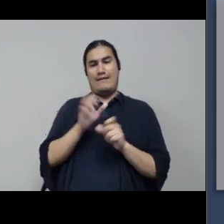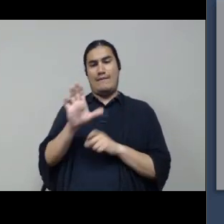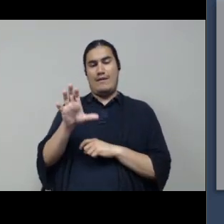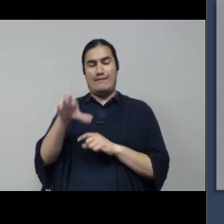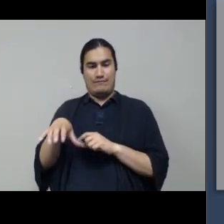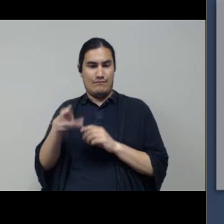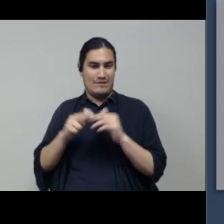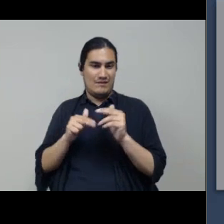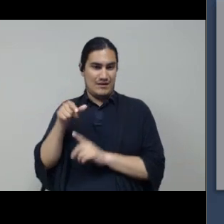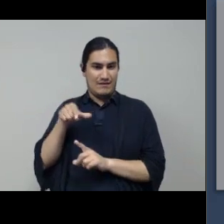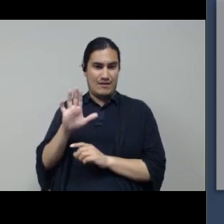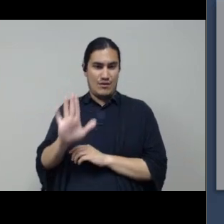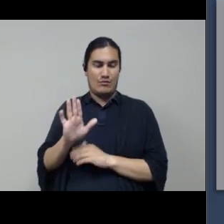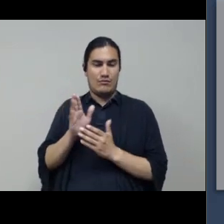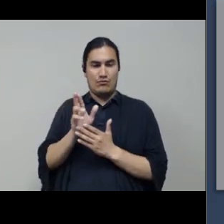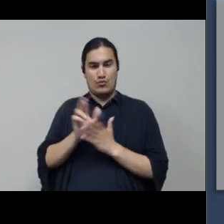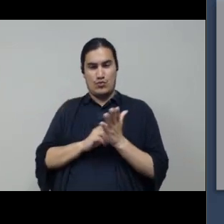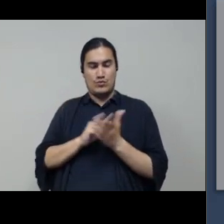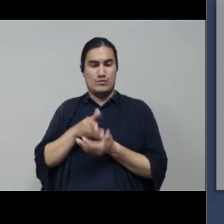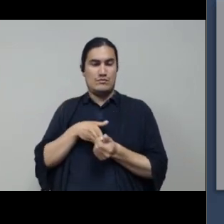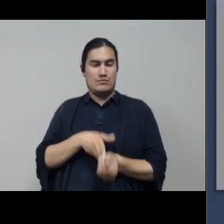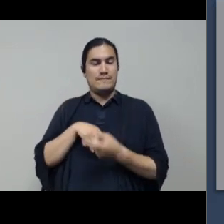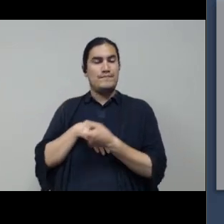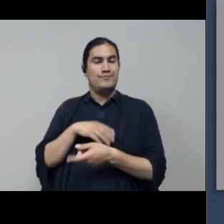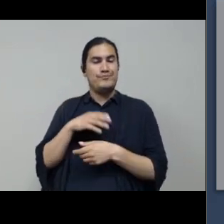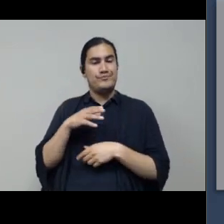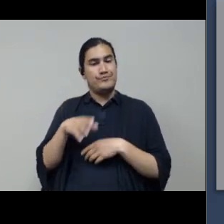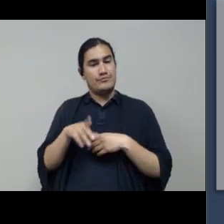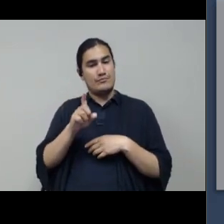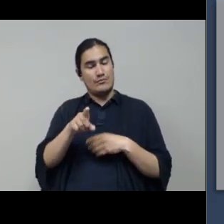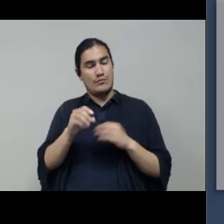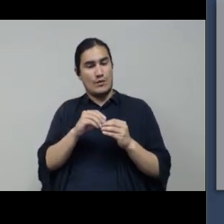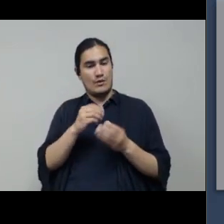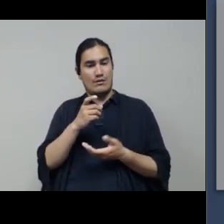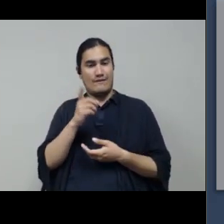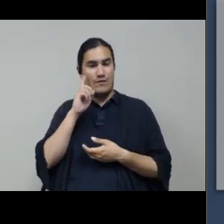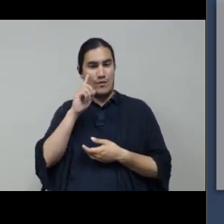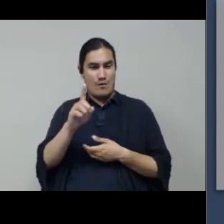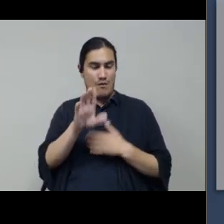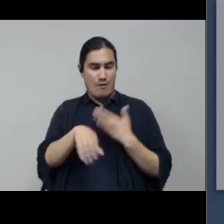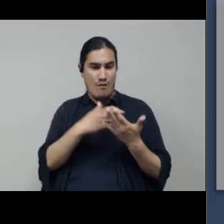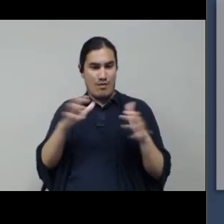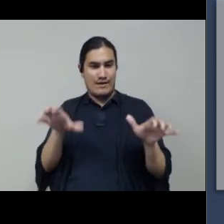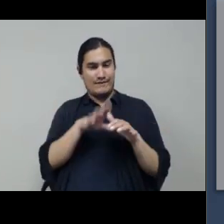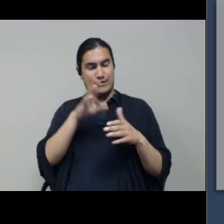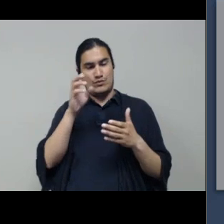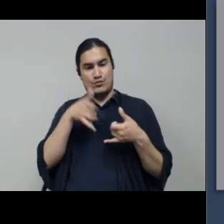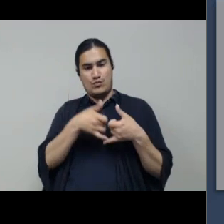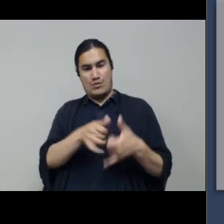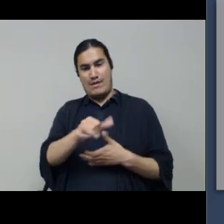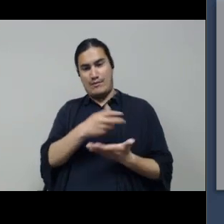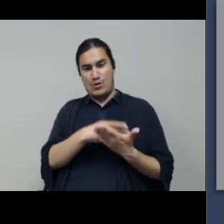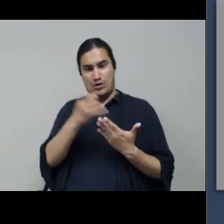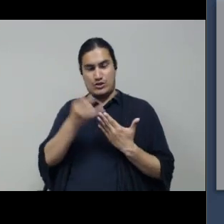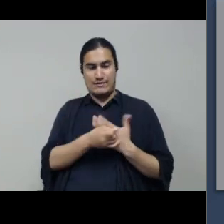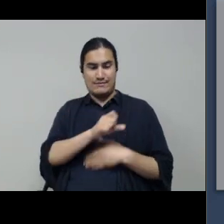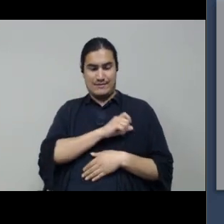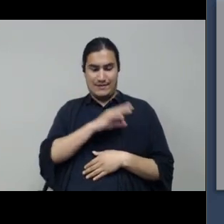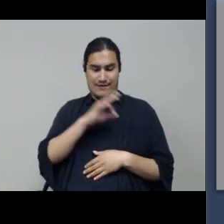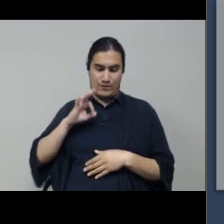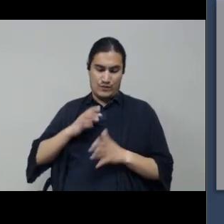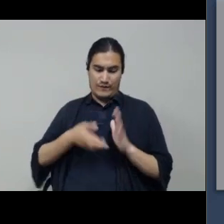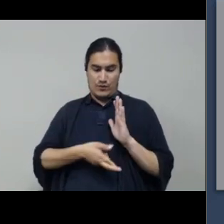design guidelines. The supplemental funds are needed to finalize the design and for all activities to award the project. Staff has reviewed the project